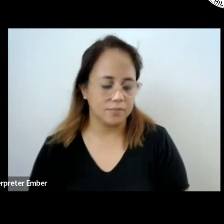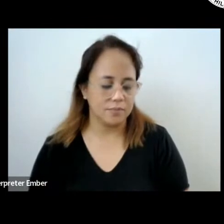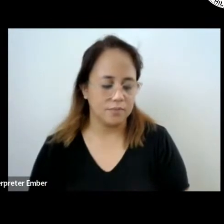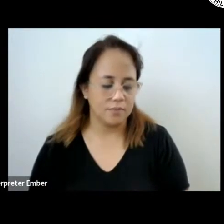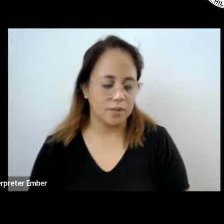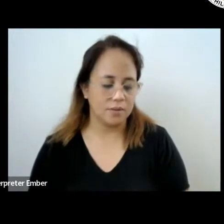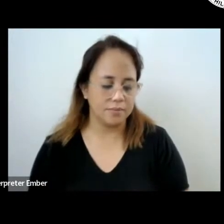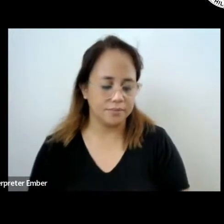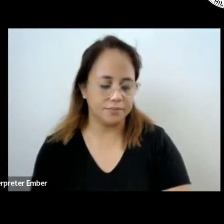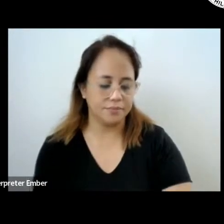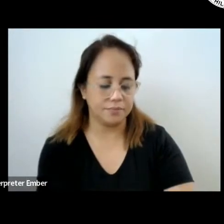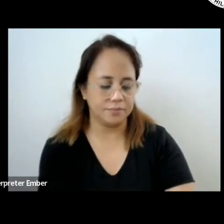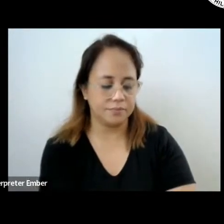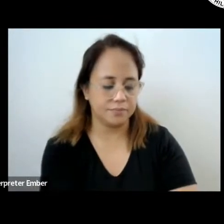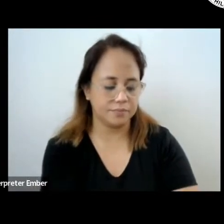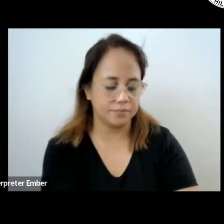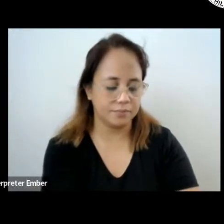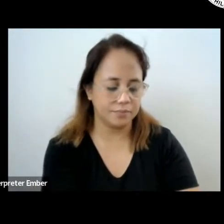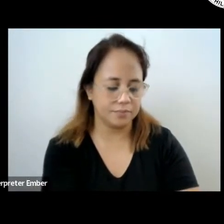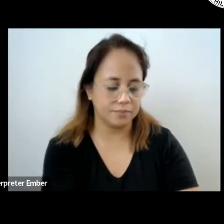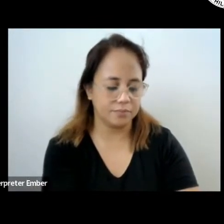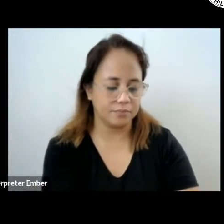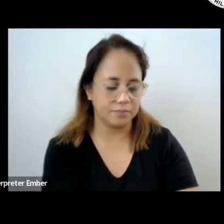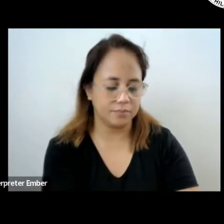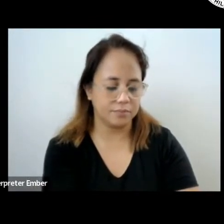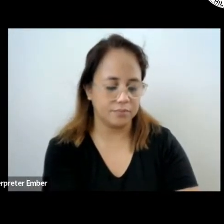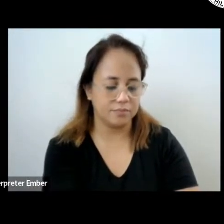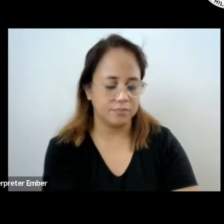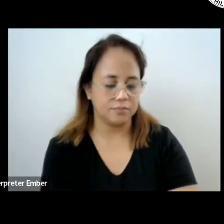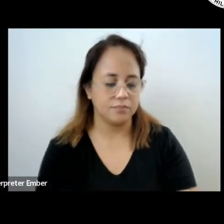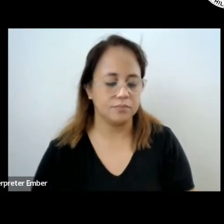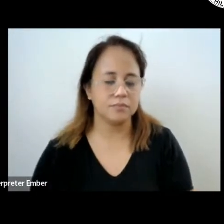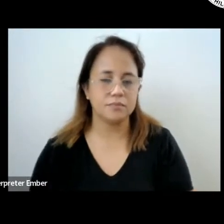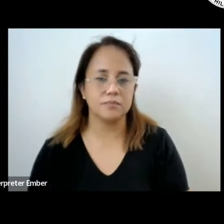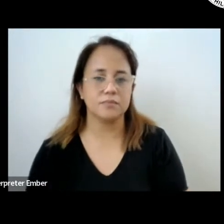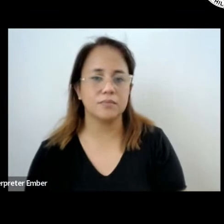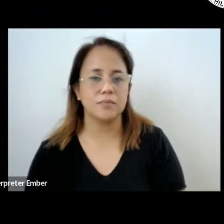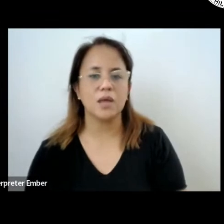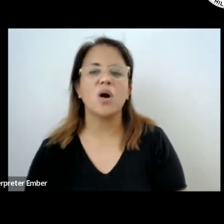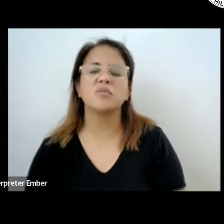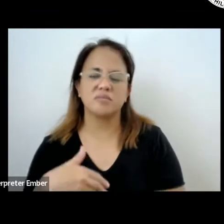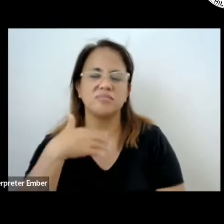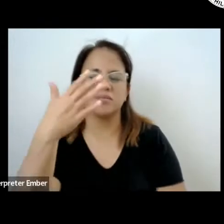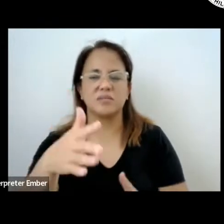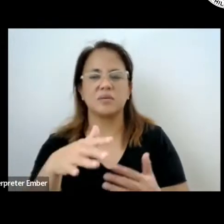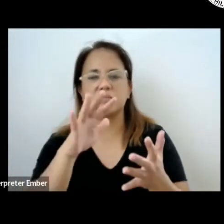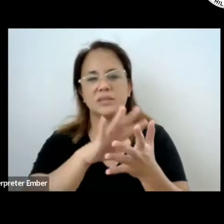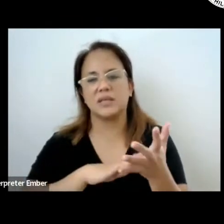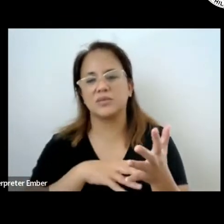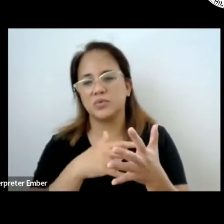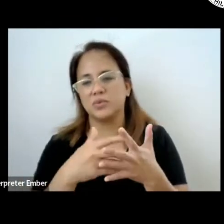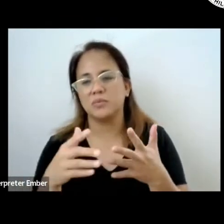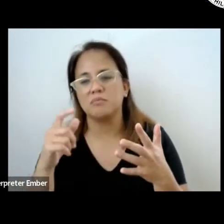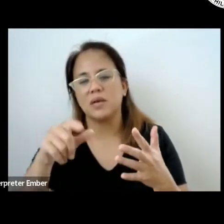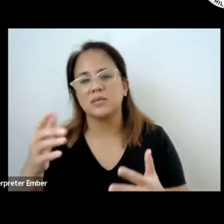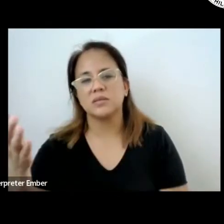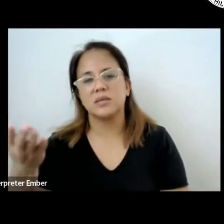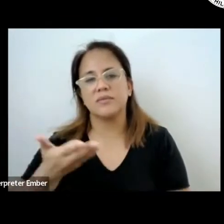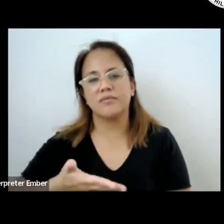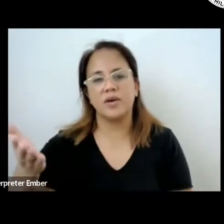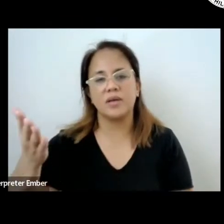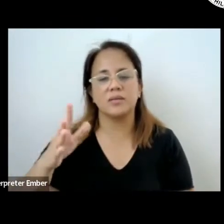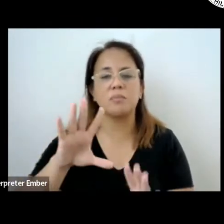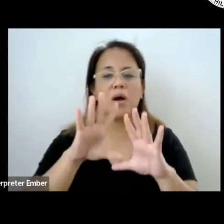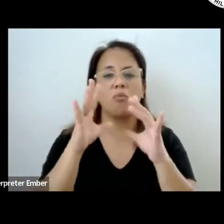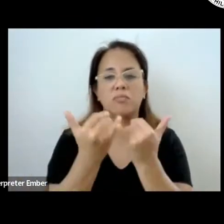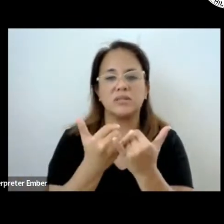Thank you, Chair Go. So with that, ComSec, we will schedule another meeting. We should invite the telco